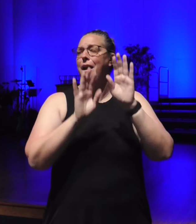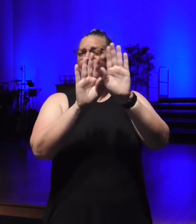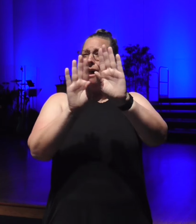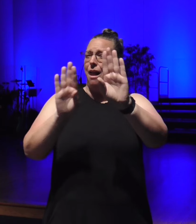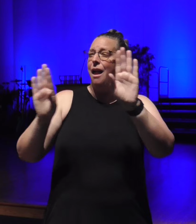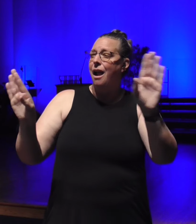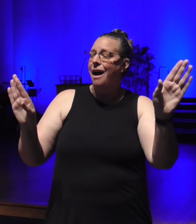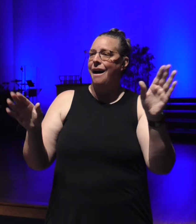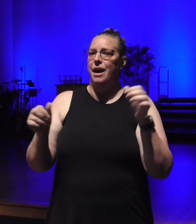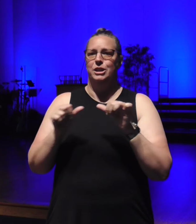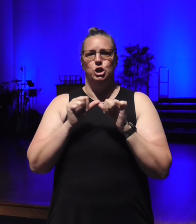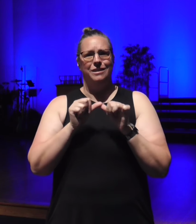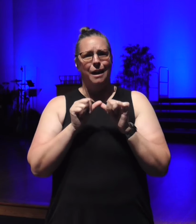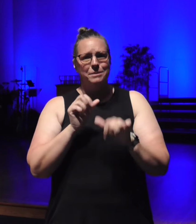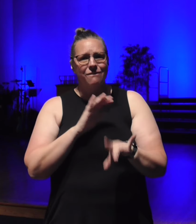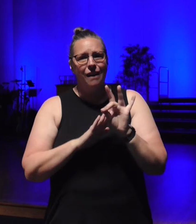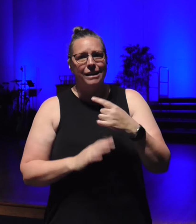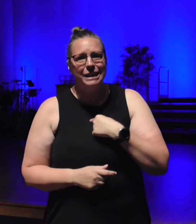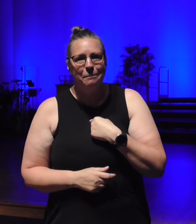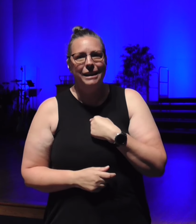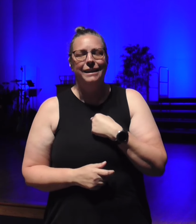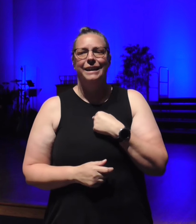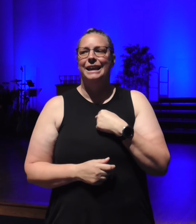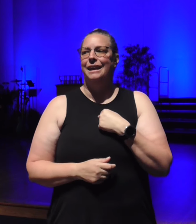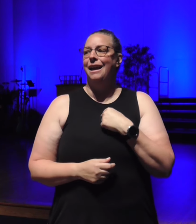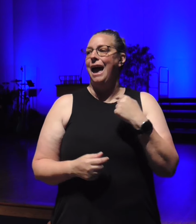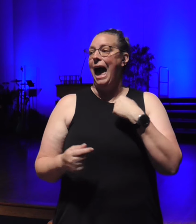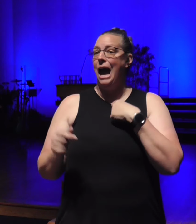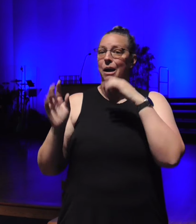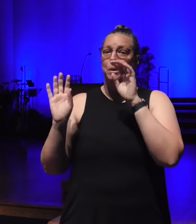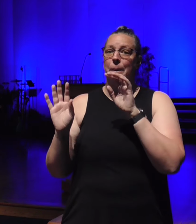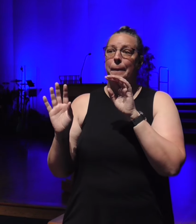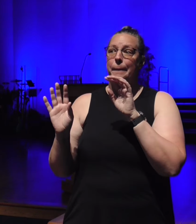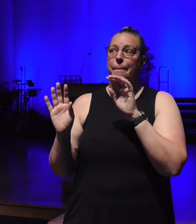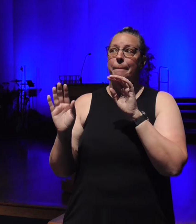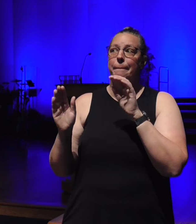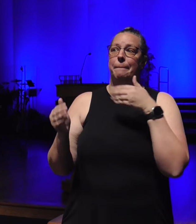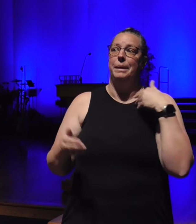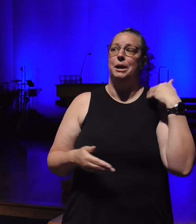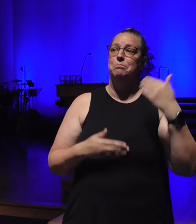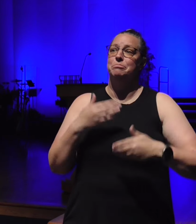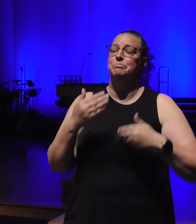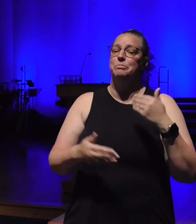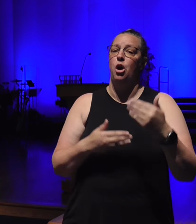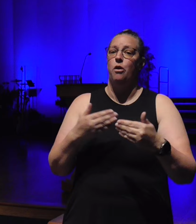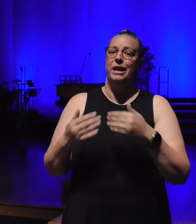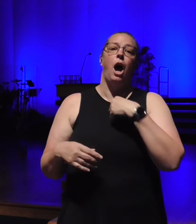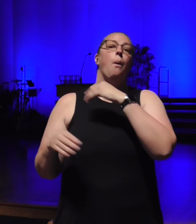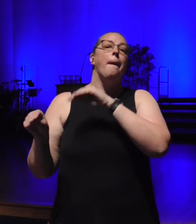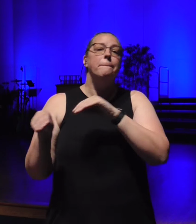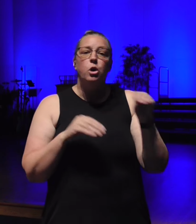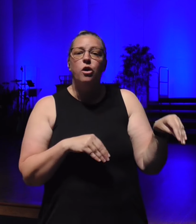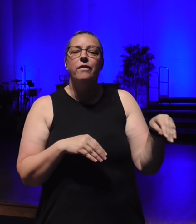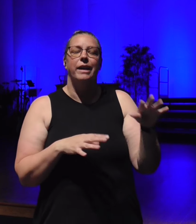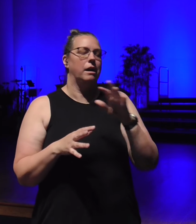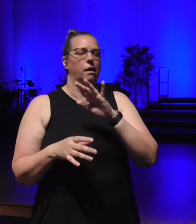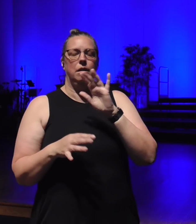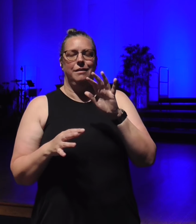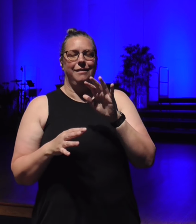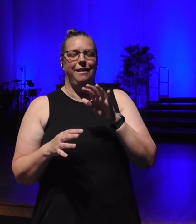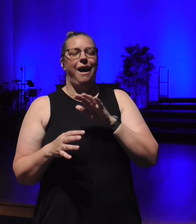kept finding me. She kept finding me when I would be moving through the plains of Peru, and there she was on the dashboard